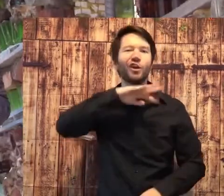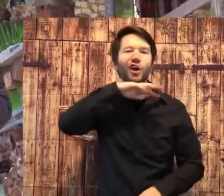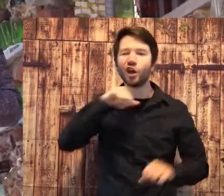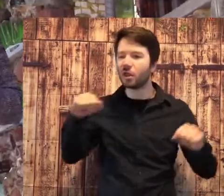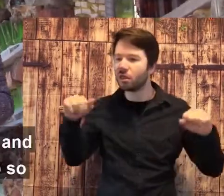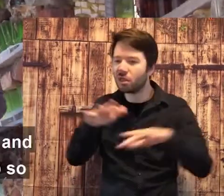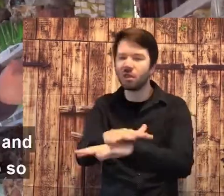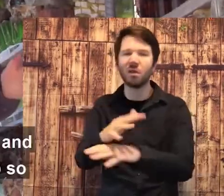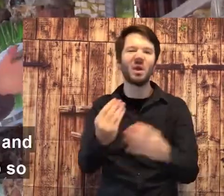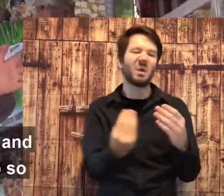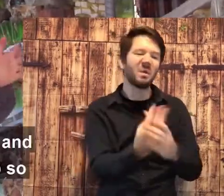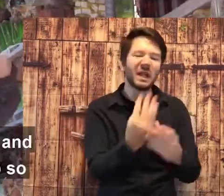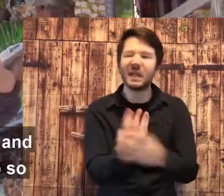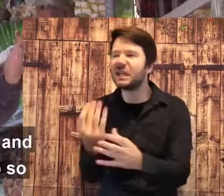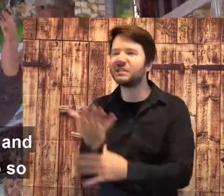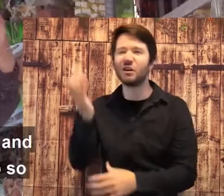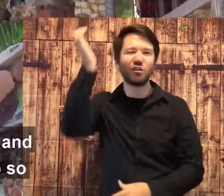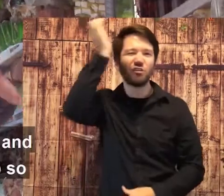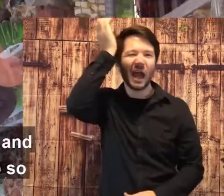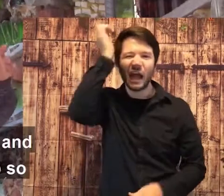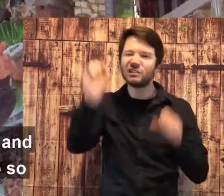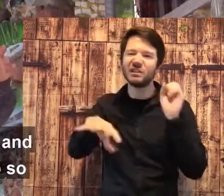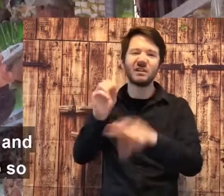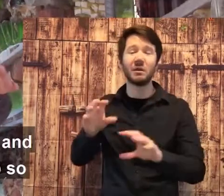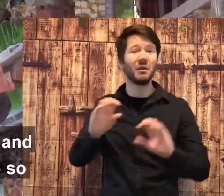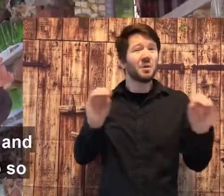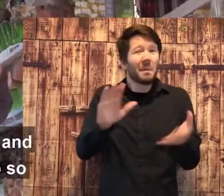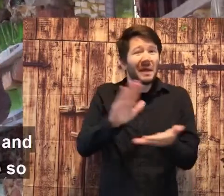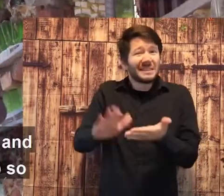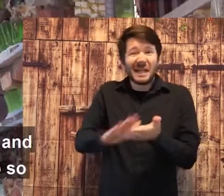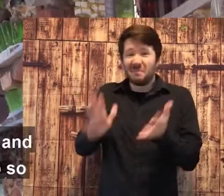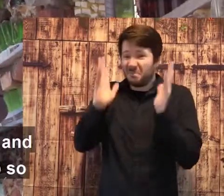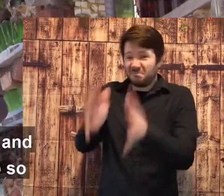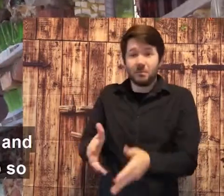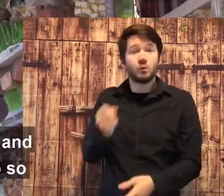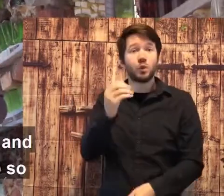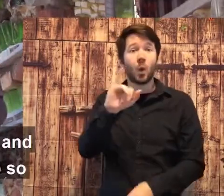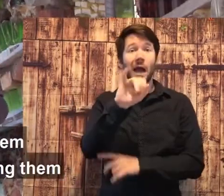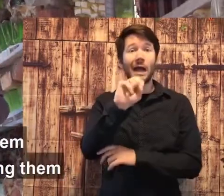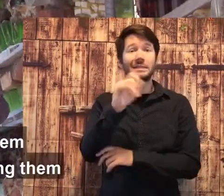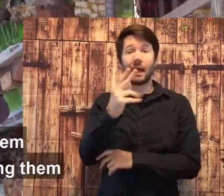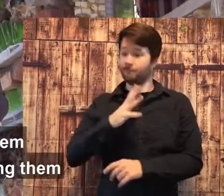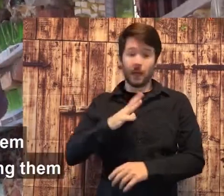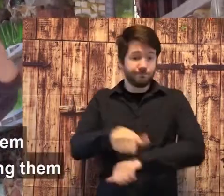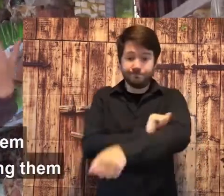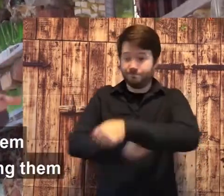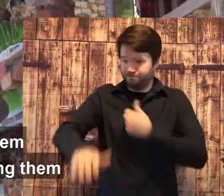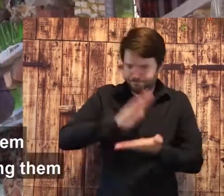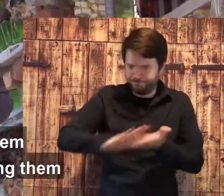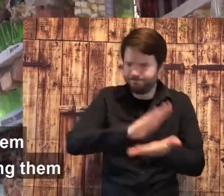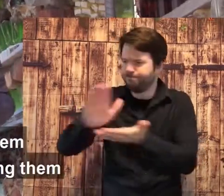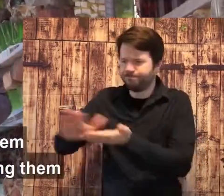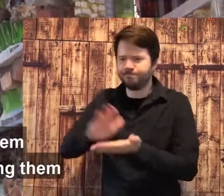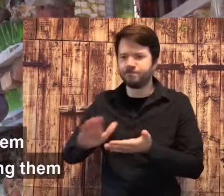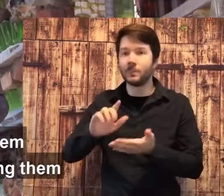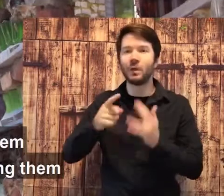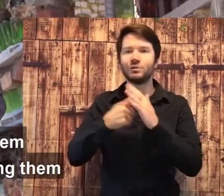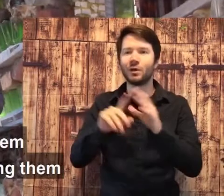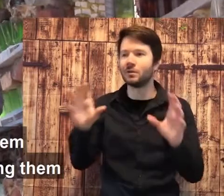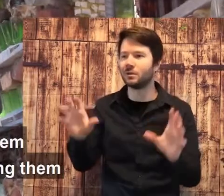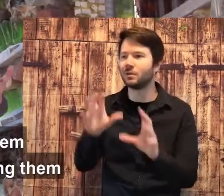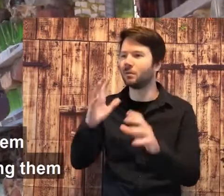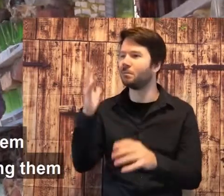city, they were covered with dirt and weeds and trash, and no one was cleaning them up. So Isaiah decided he was going to clean them